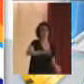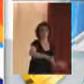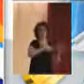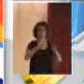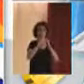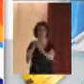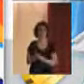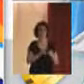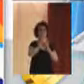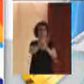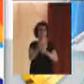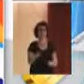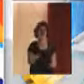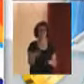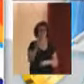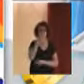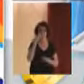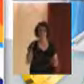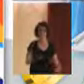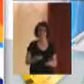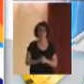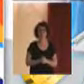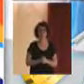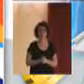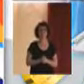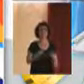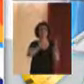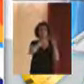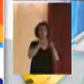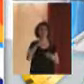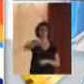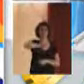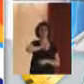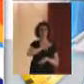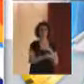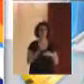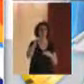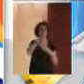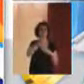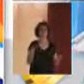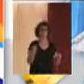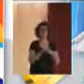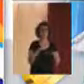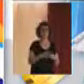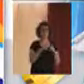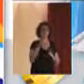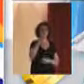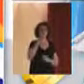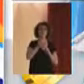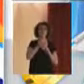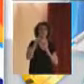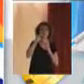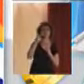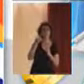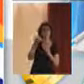the users, which are then translated to an international standard. For example, a questionnaire that we use in the social